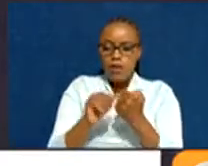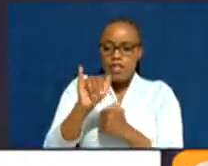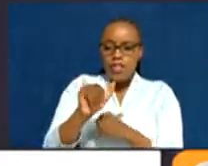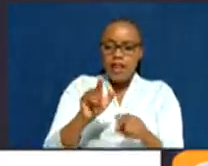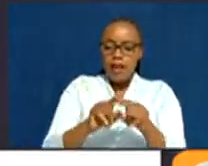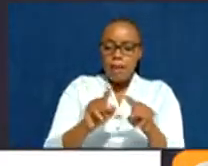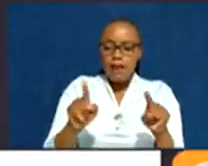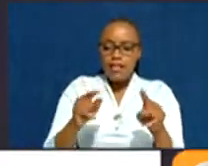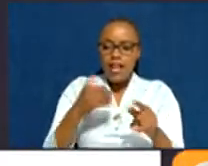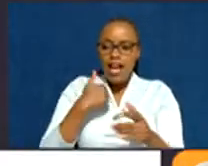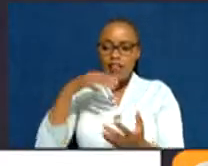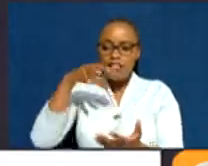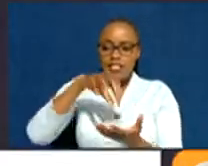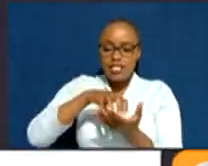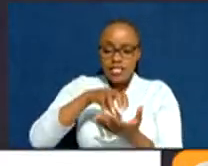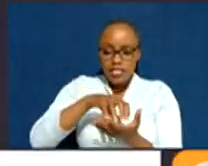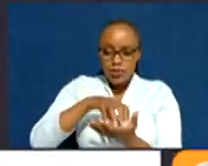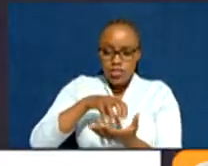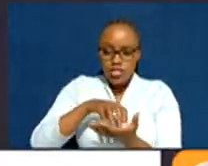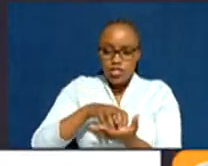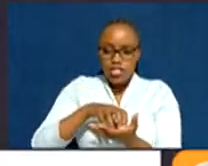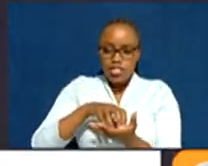that situation, I think